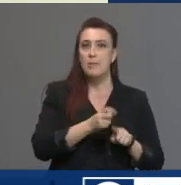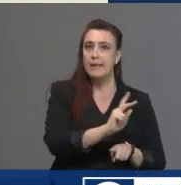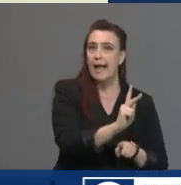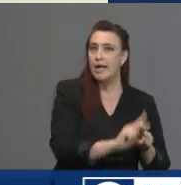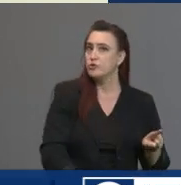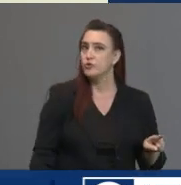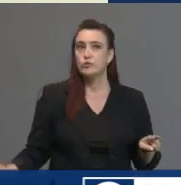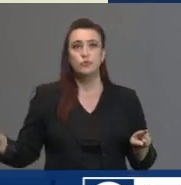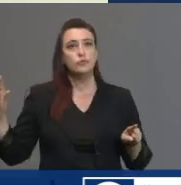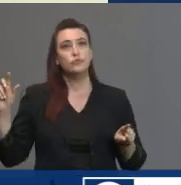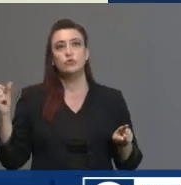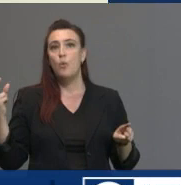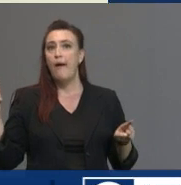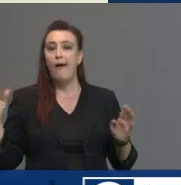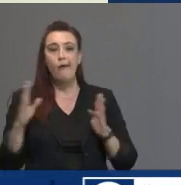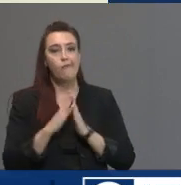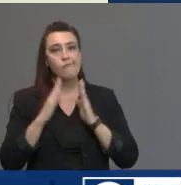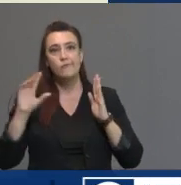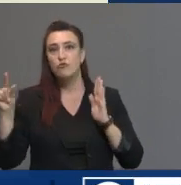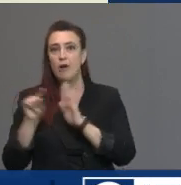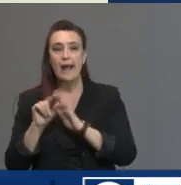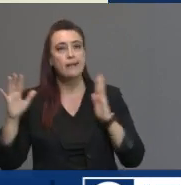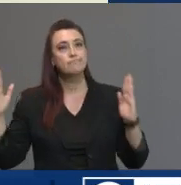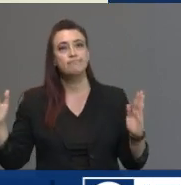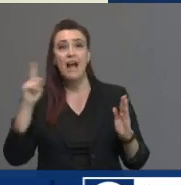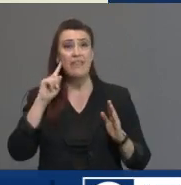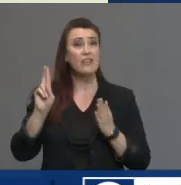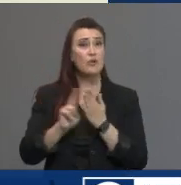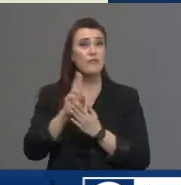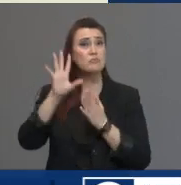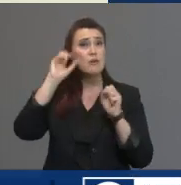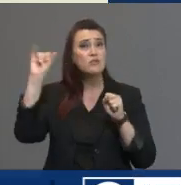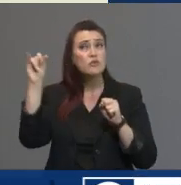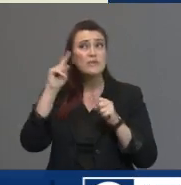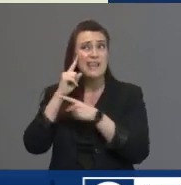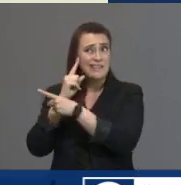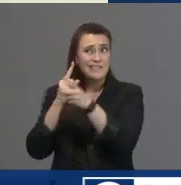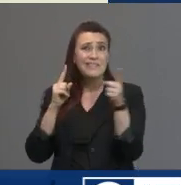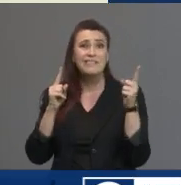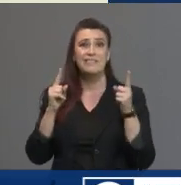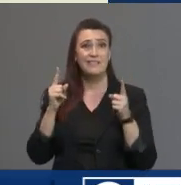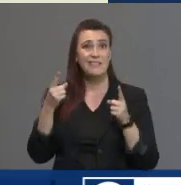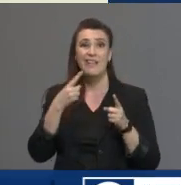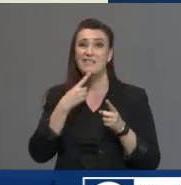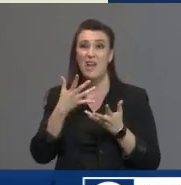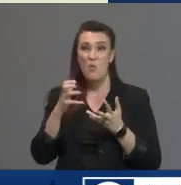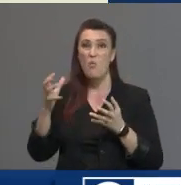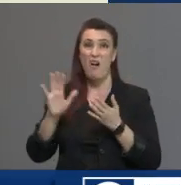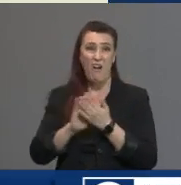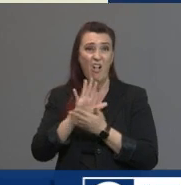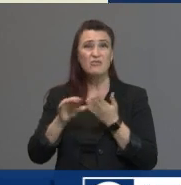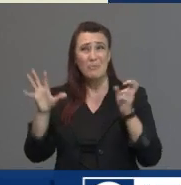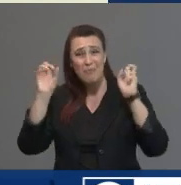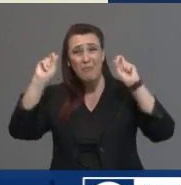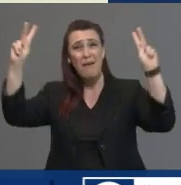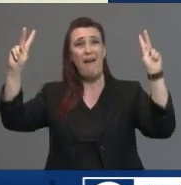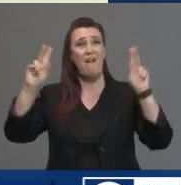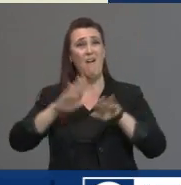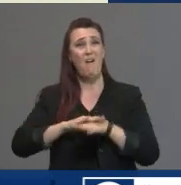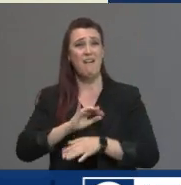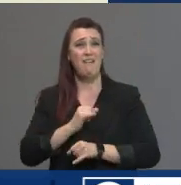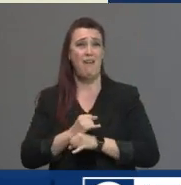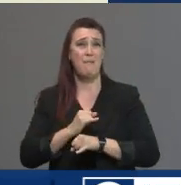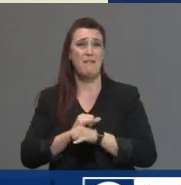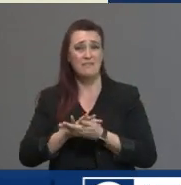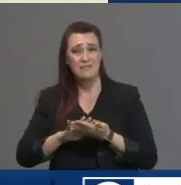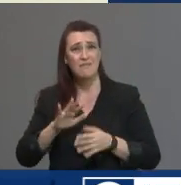education. And I think I've heard our university presidents say that they'd like to see college students back in the classroom.